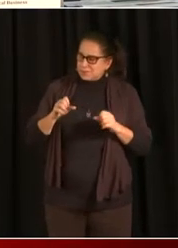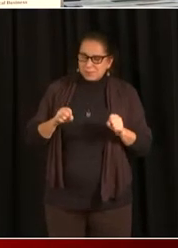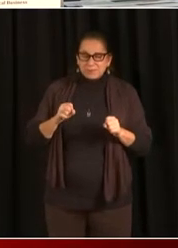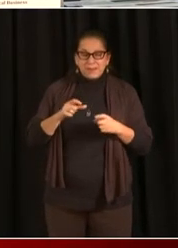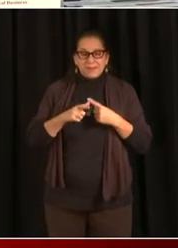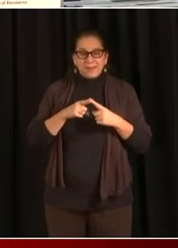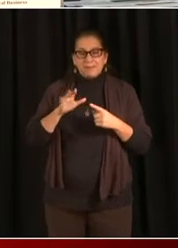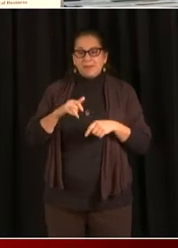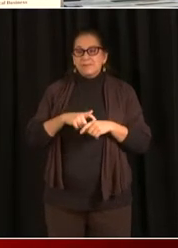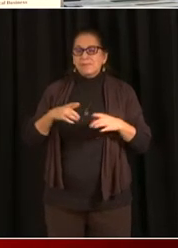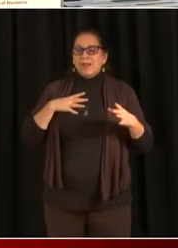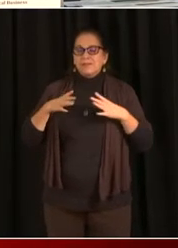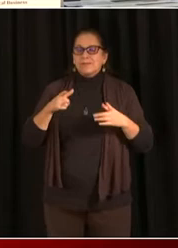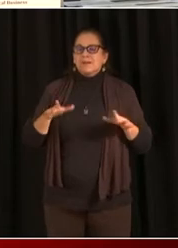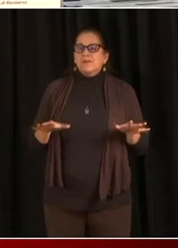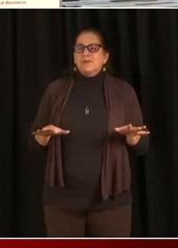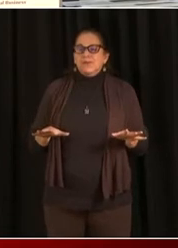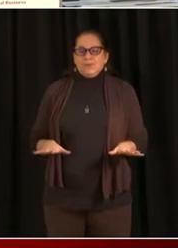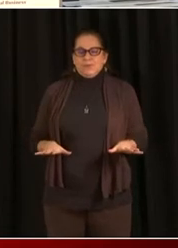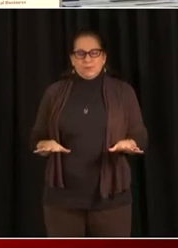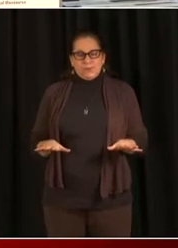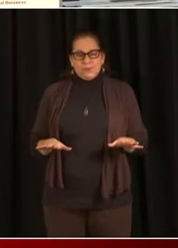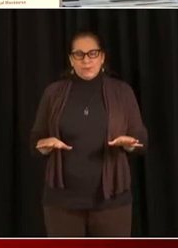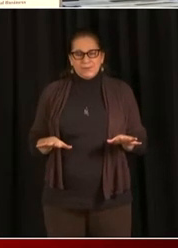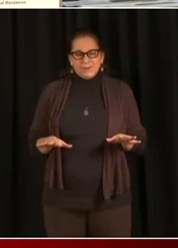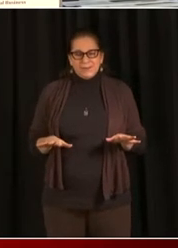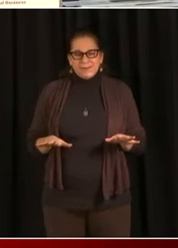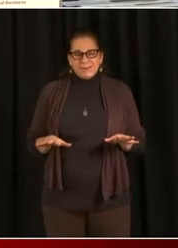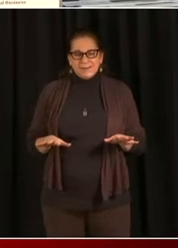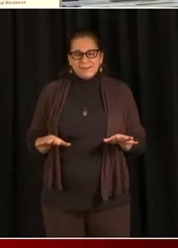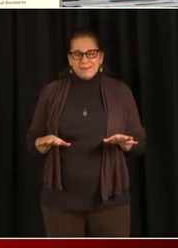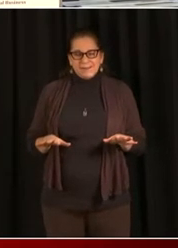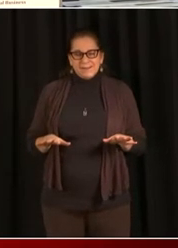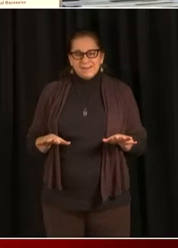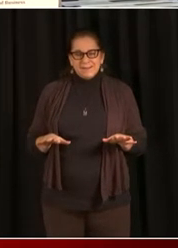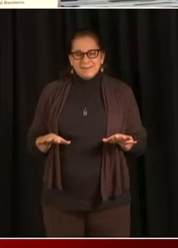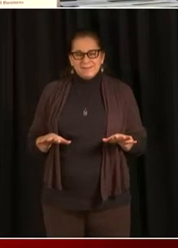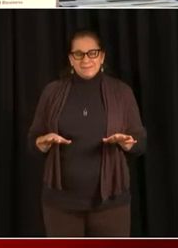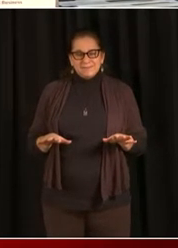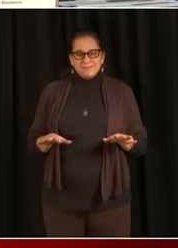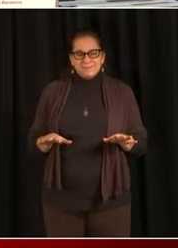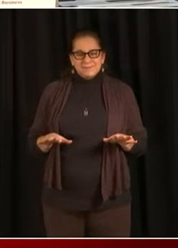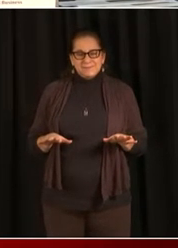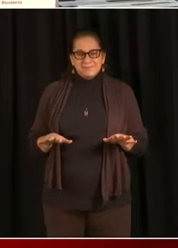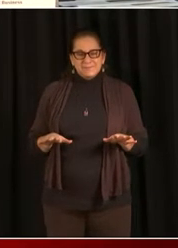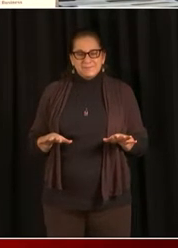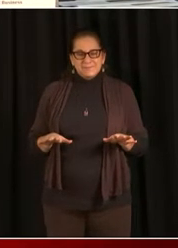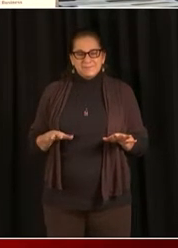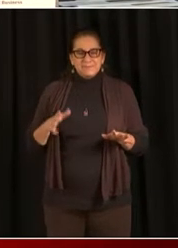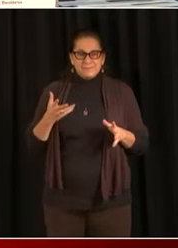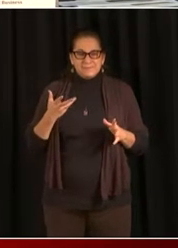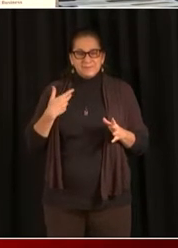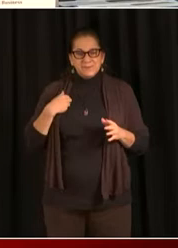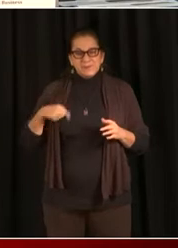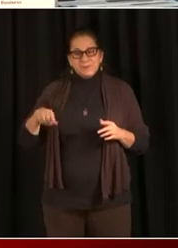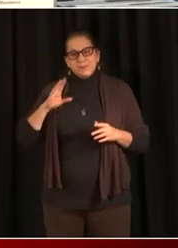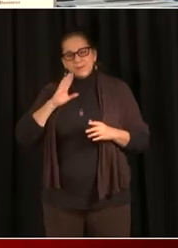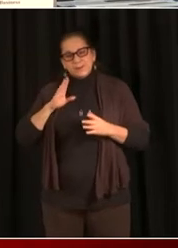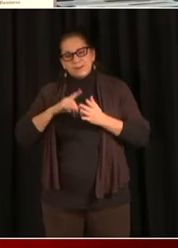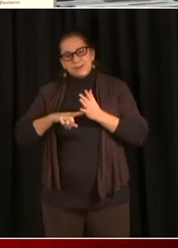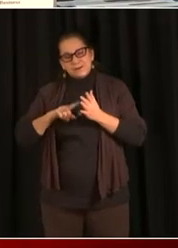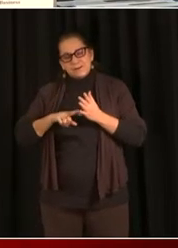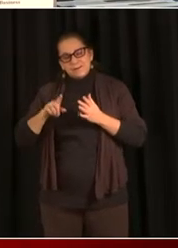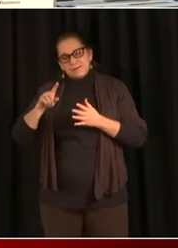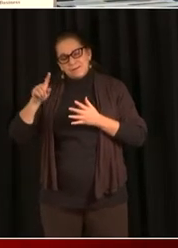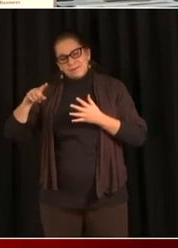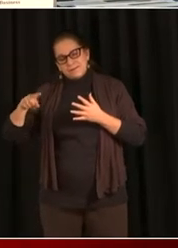don't get it in early, it is okay. But that extra layer of protection of having somebody check through and tell you, yes, this